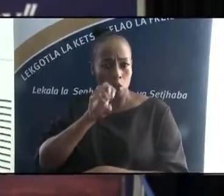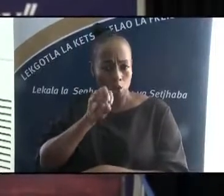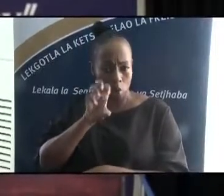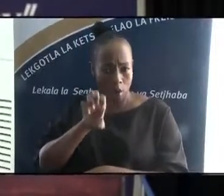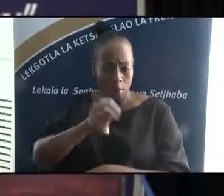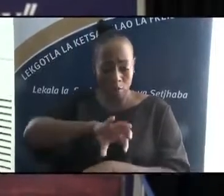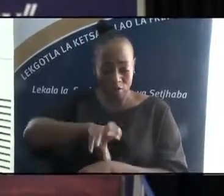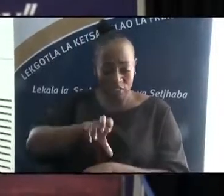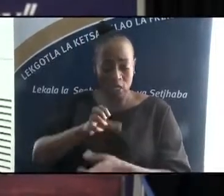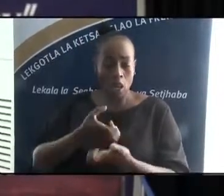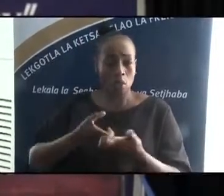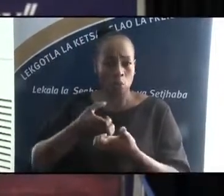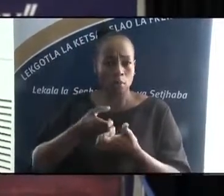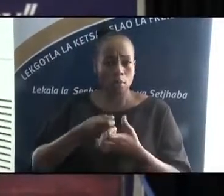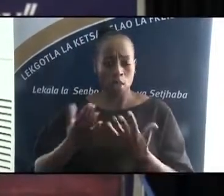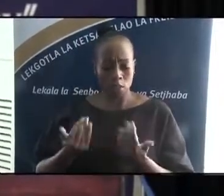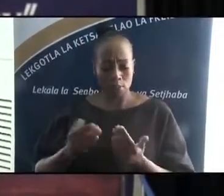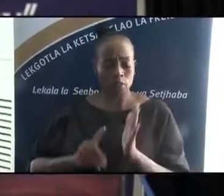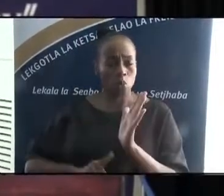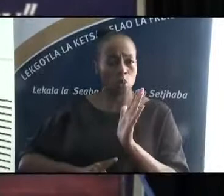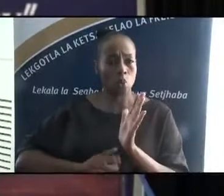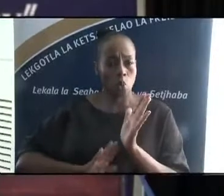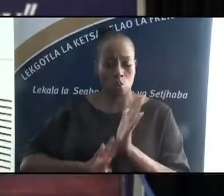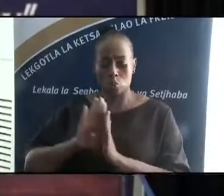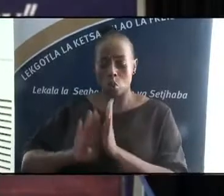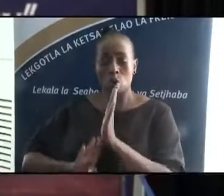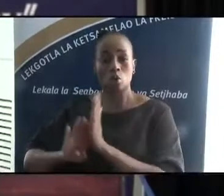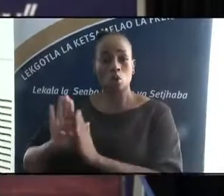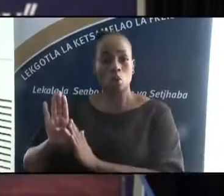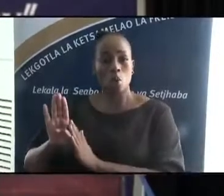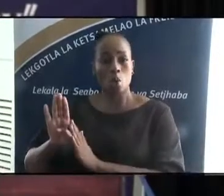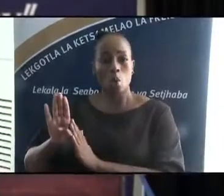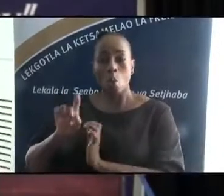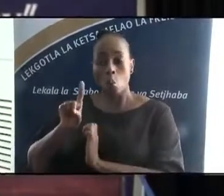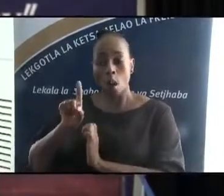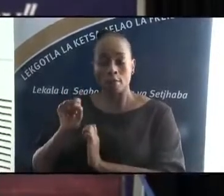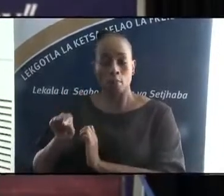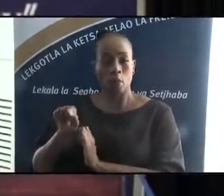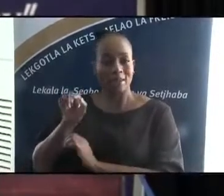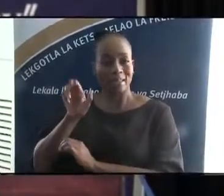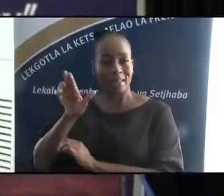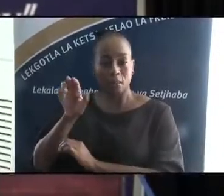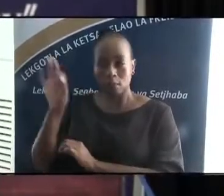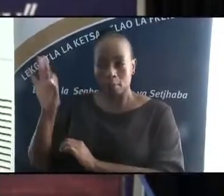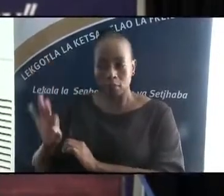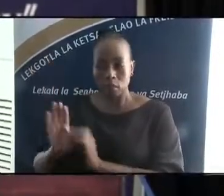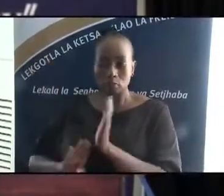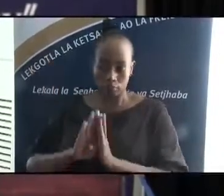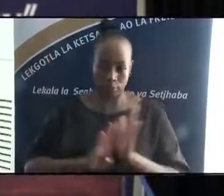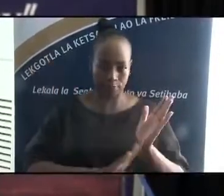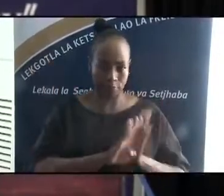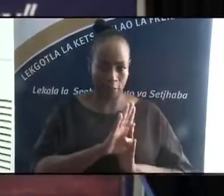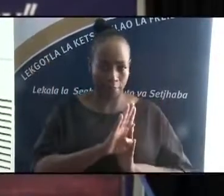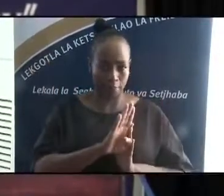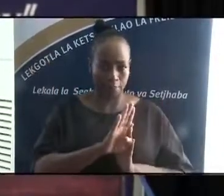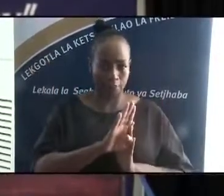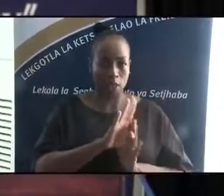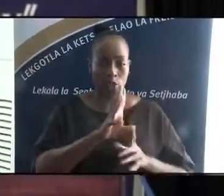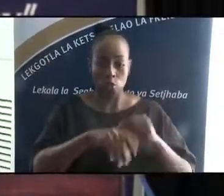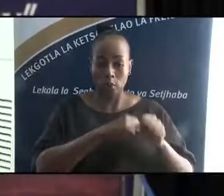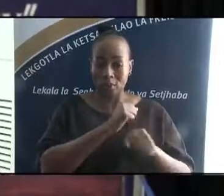economy is projected to grow at an average annual growth rate of 1.8% from 2020